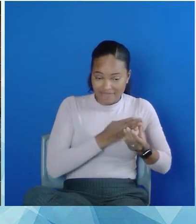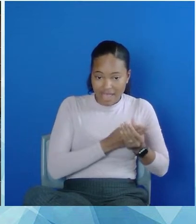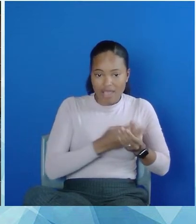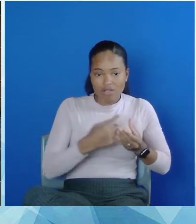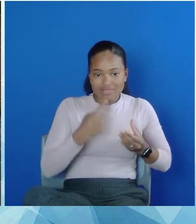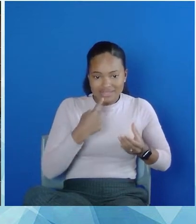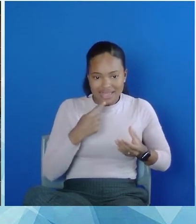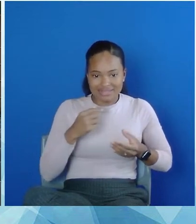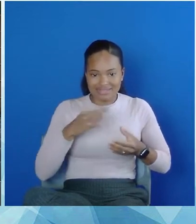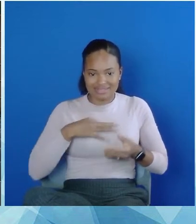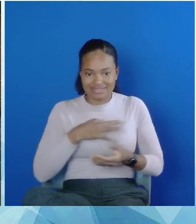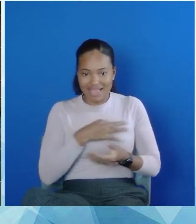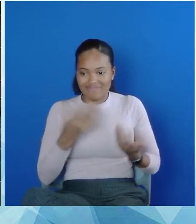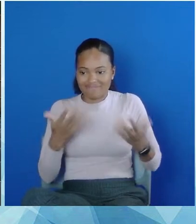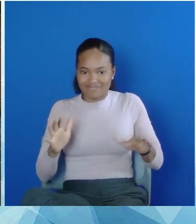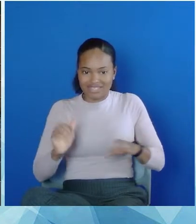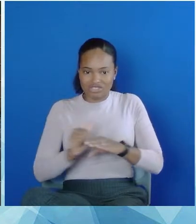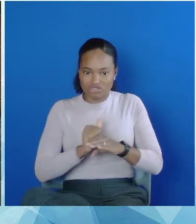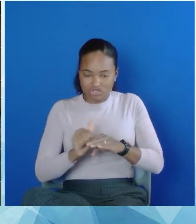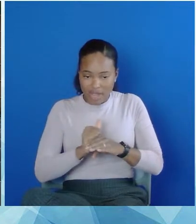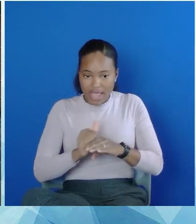do in case of a potential conflict of interest.